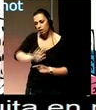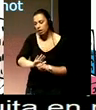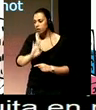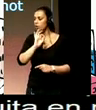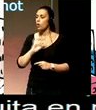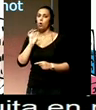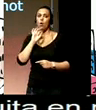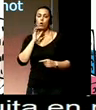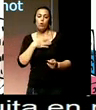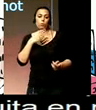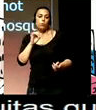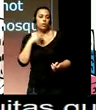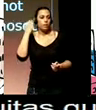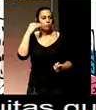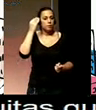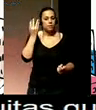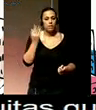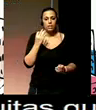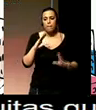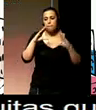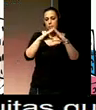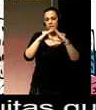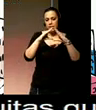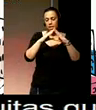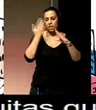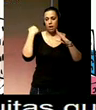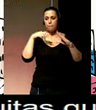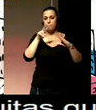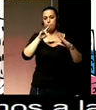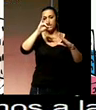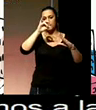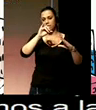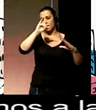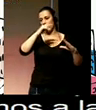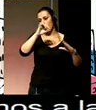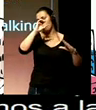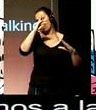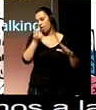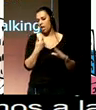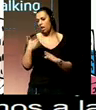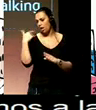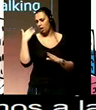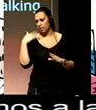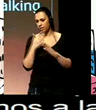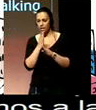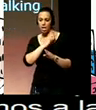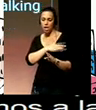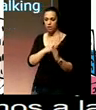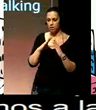been extended. Or are we talking about the cathedral? Or are we talking about the